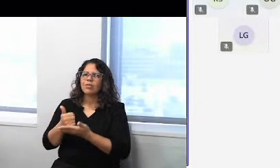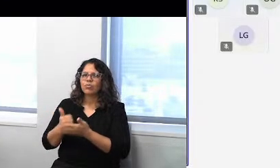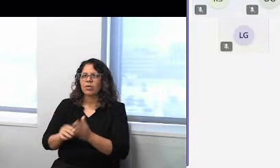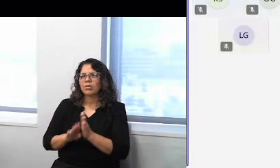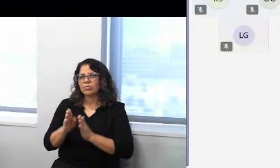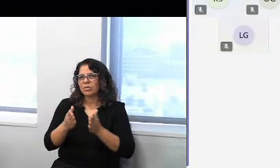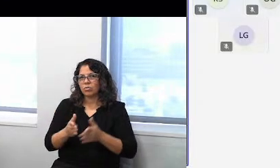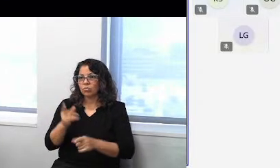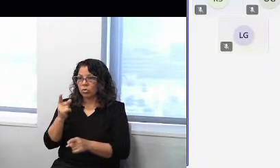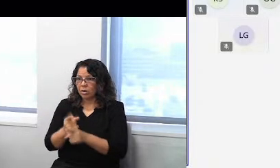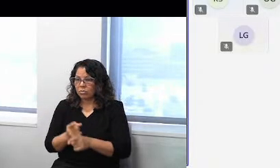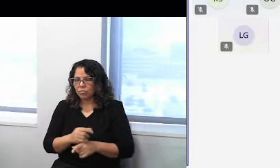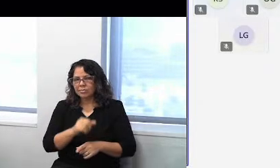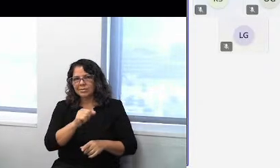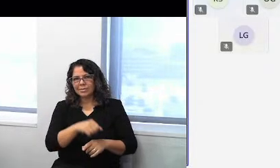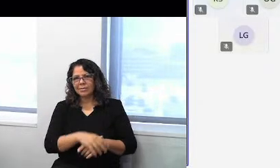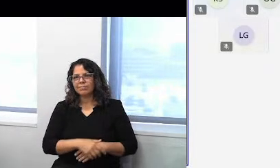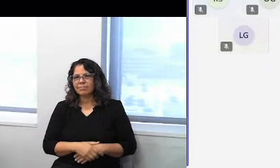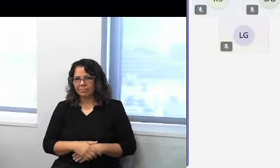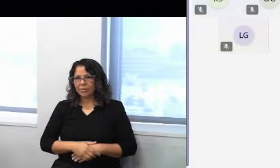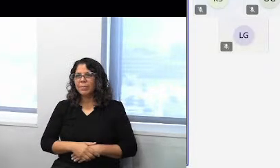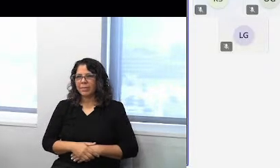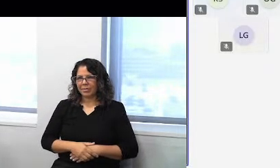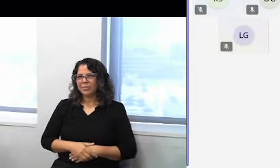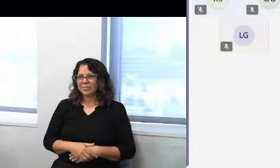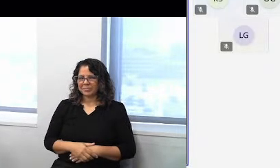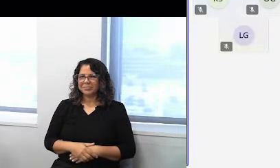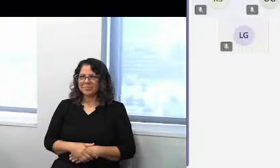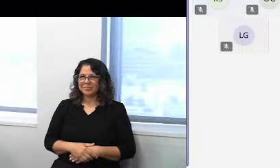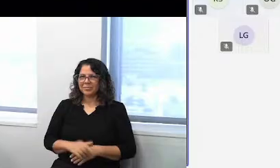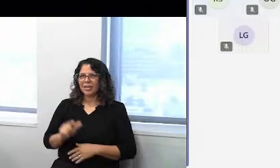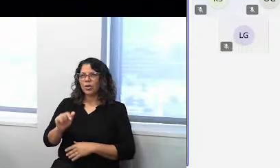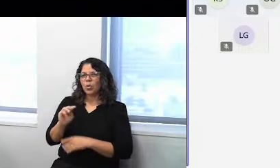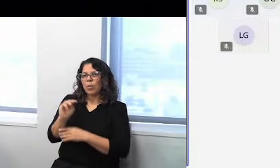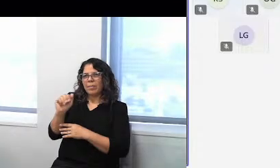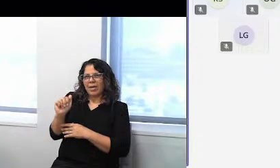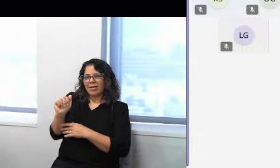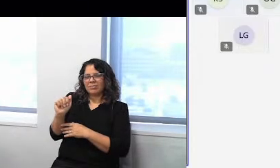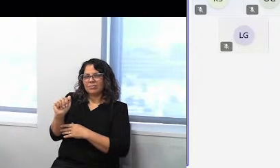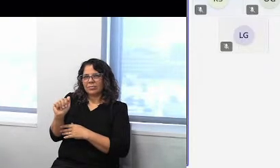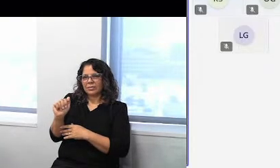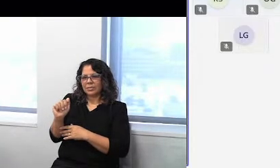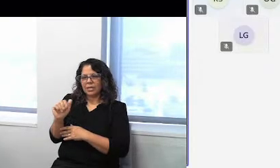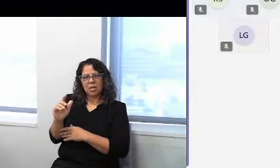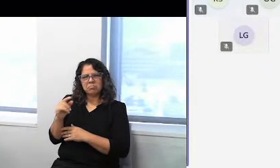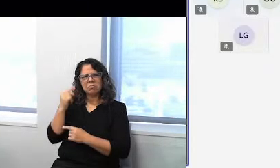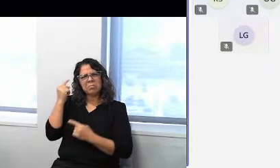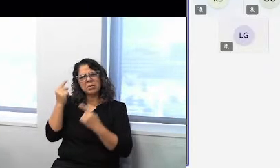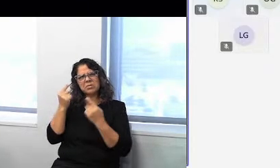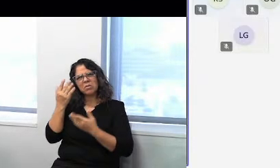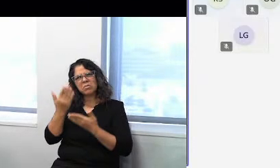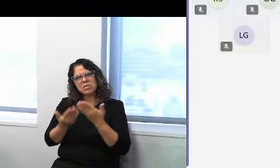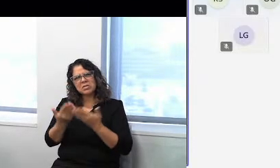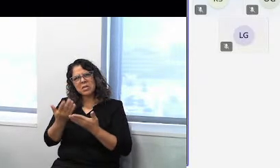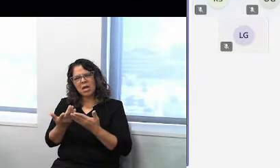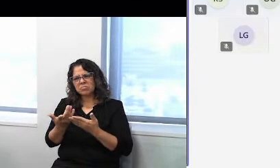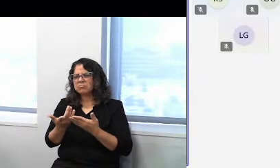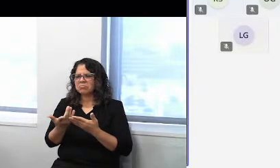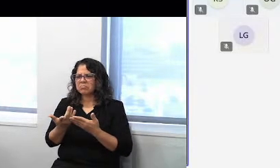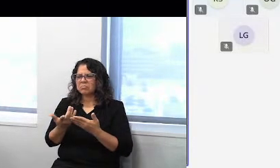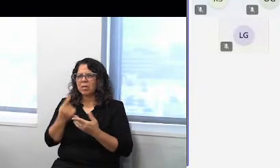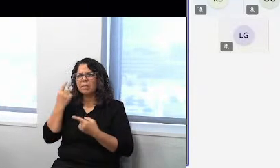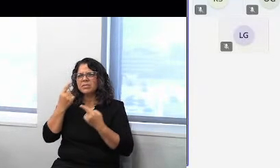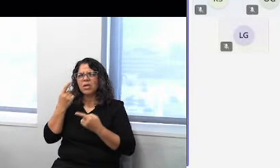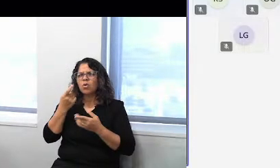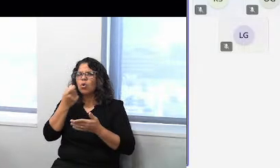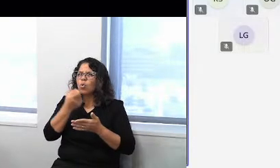Has Luma considered trying to allocate those upgrade costs to the developers instead of the ratepayers? So from